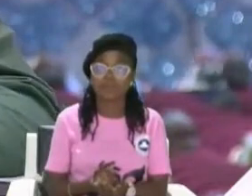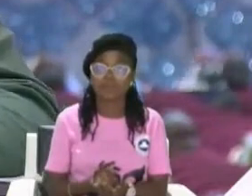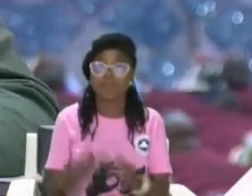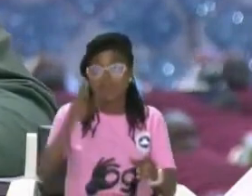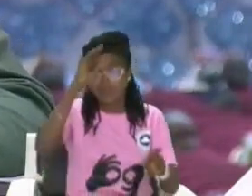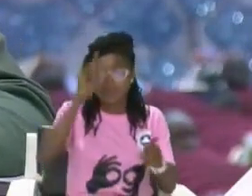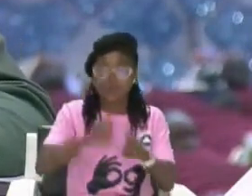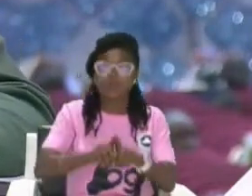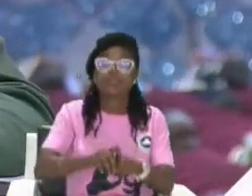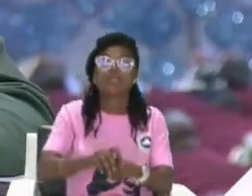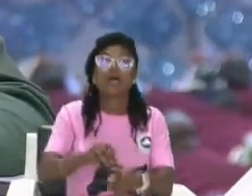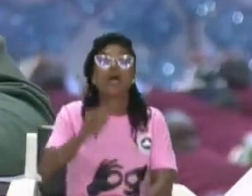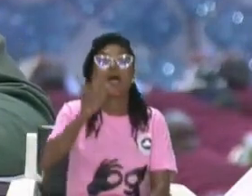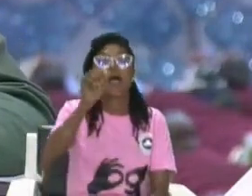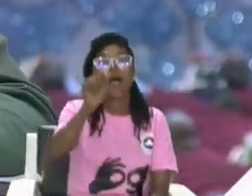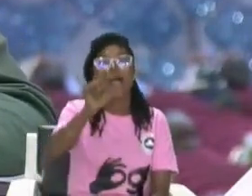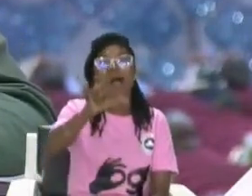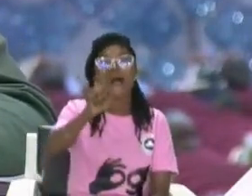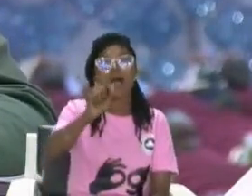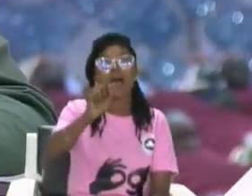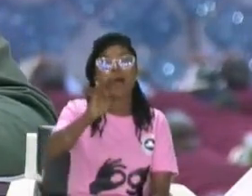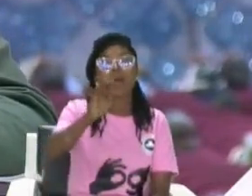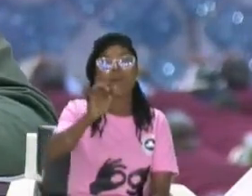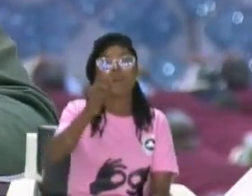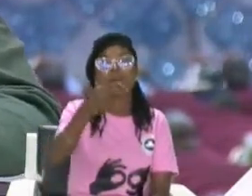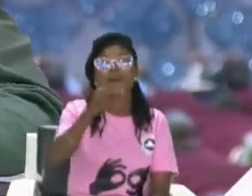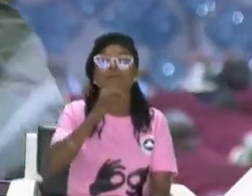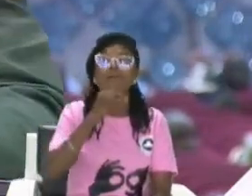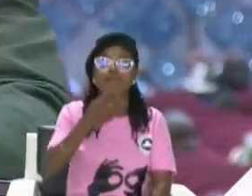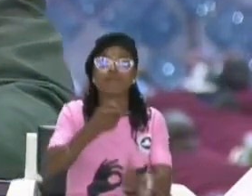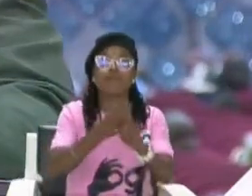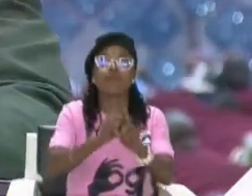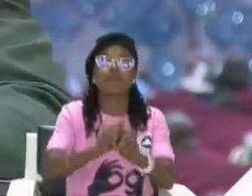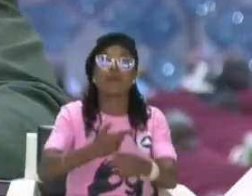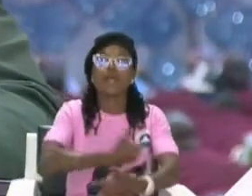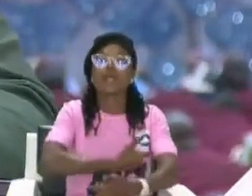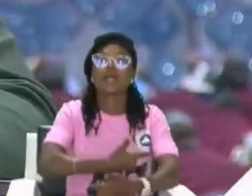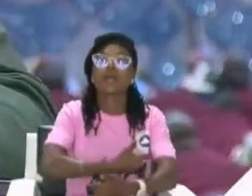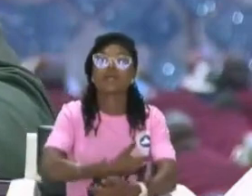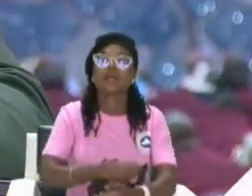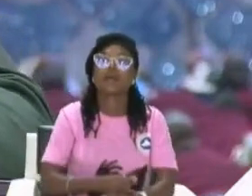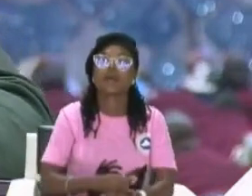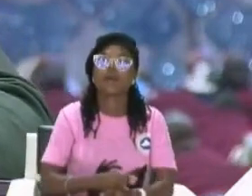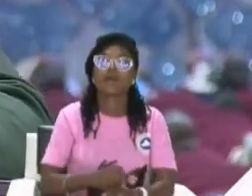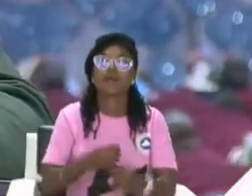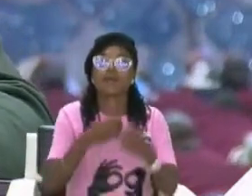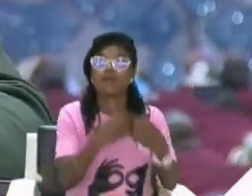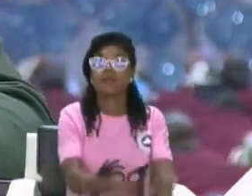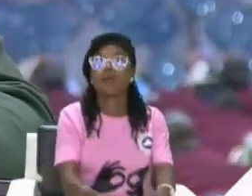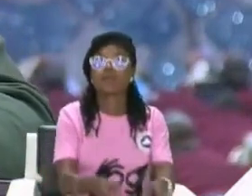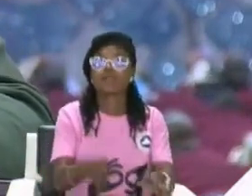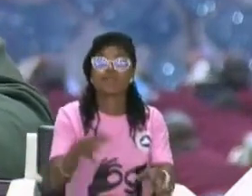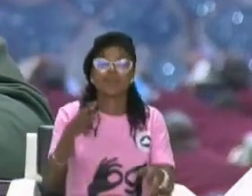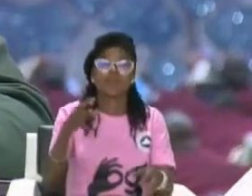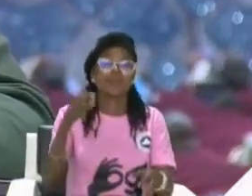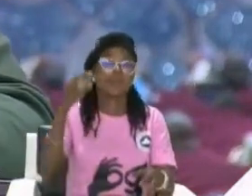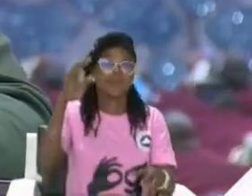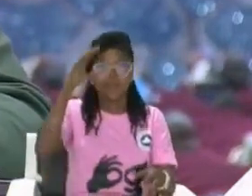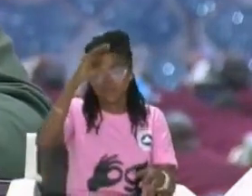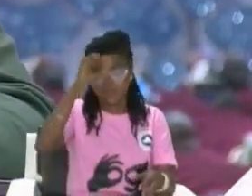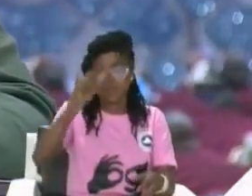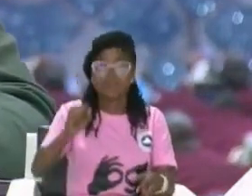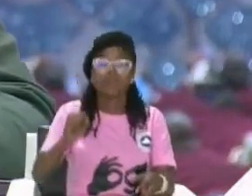Brother Albert Clote from Ghana lost his wife last year, lost